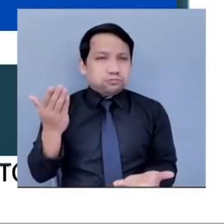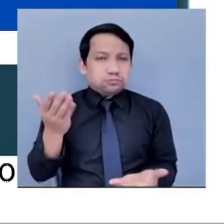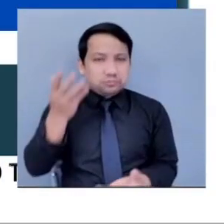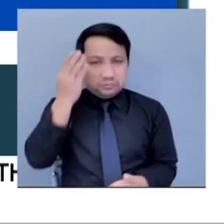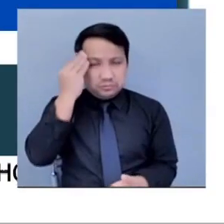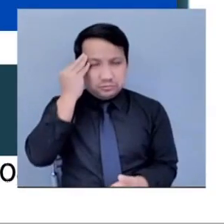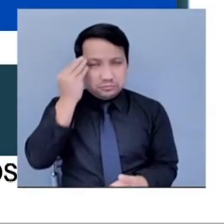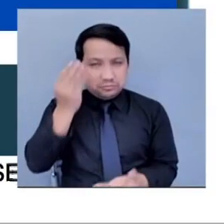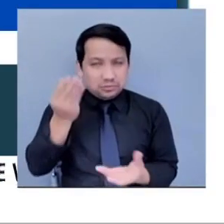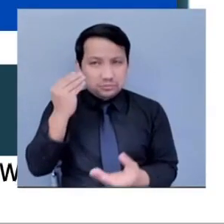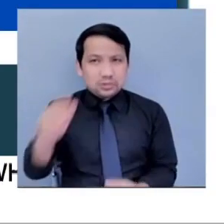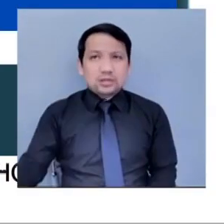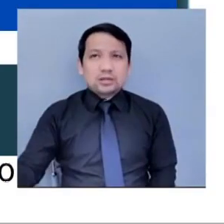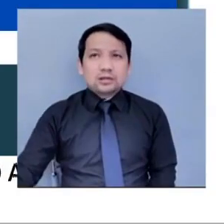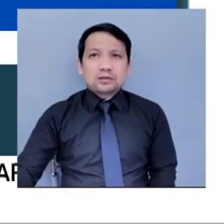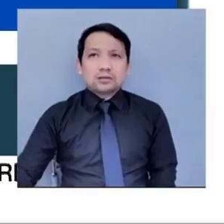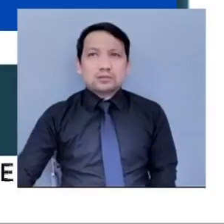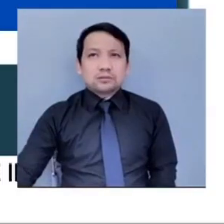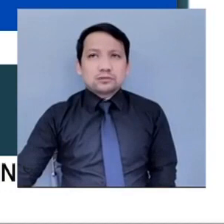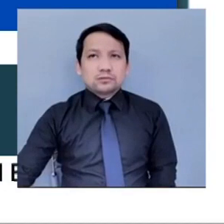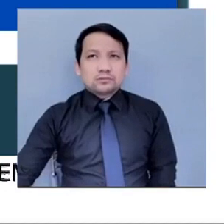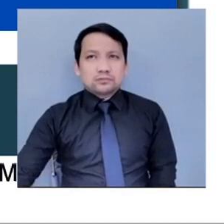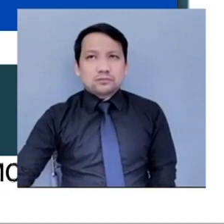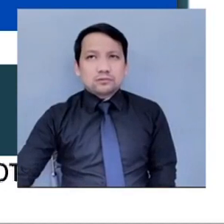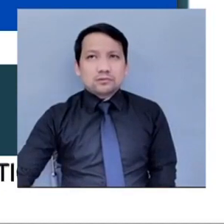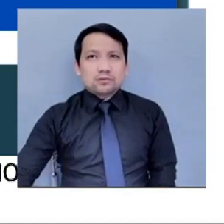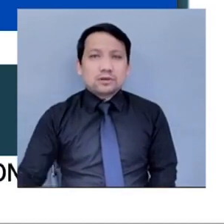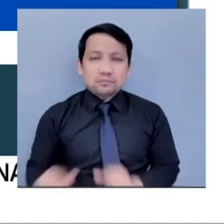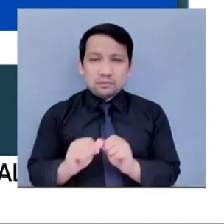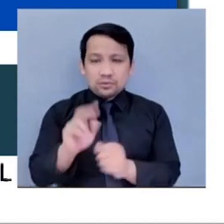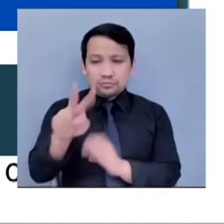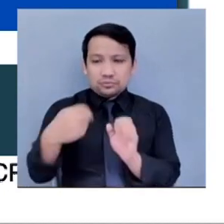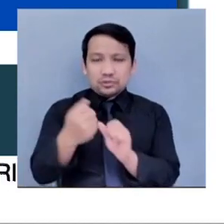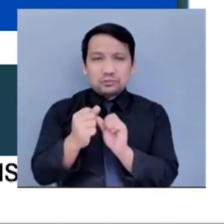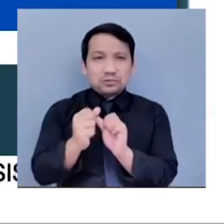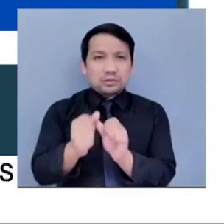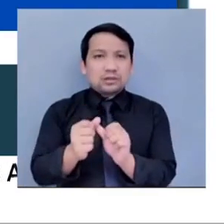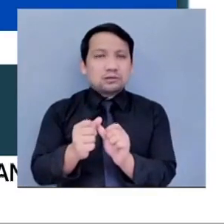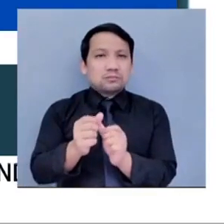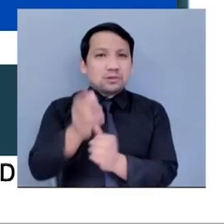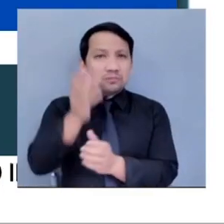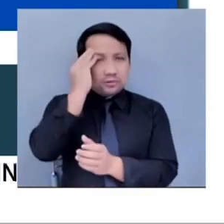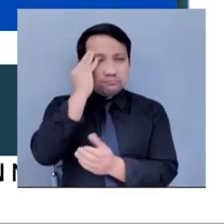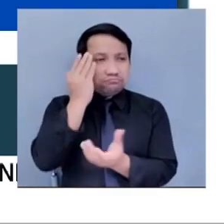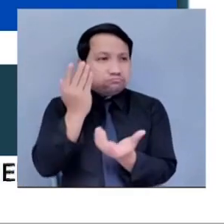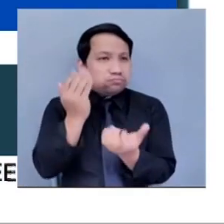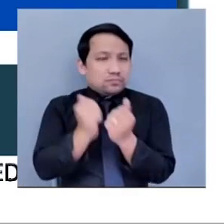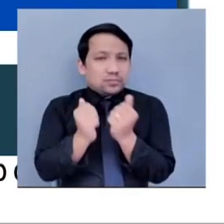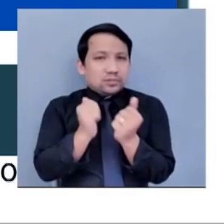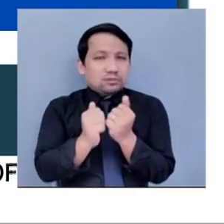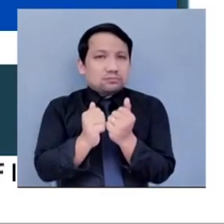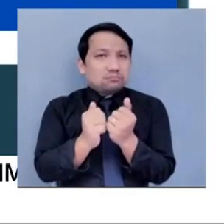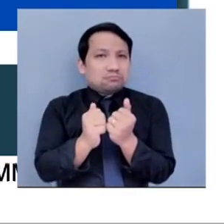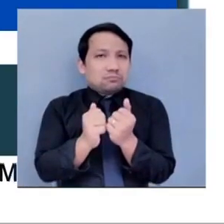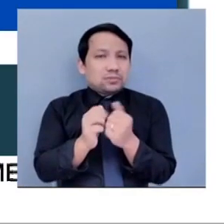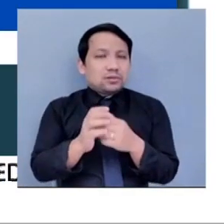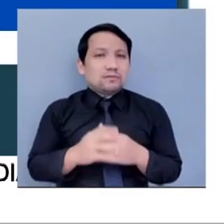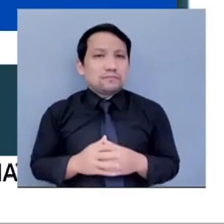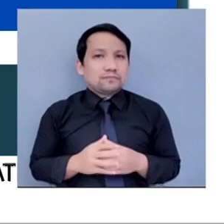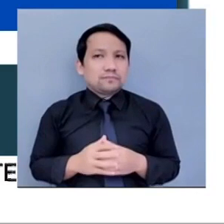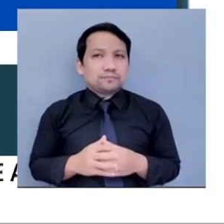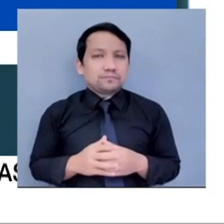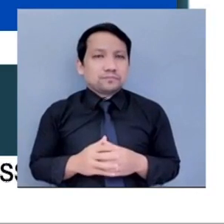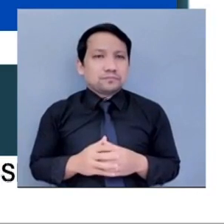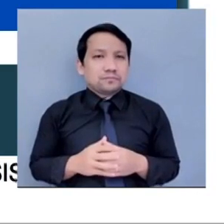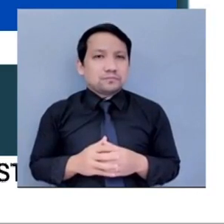of COVID for the past 2 years or so. And definitely, there would be, of